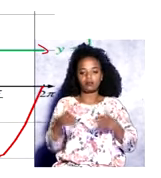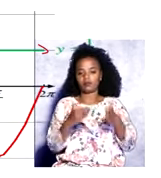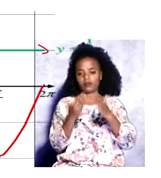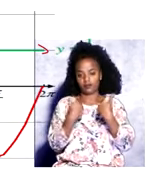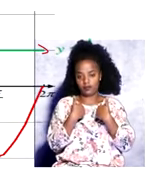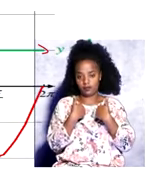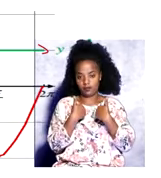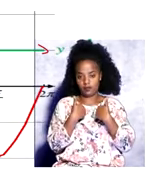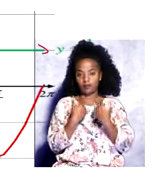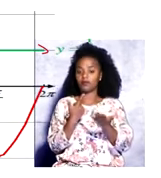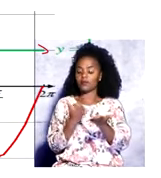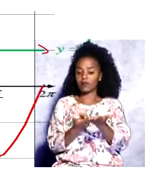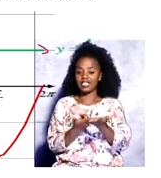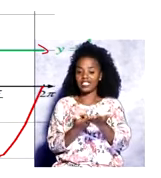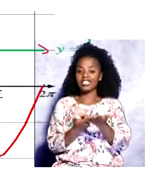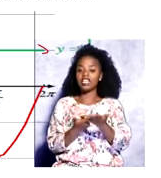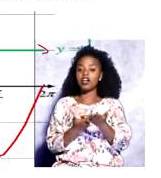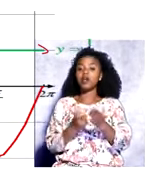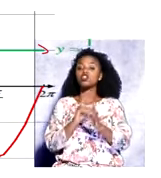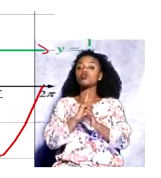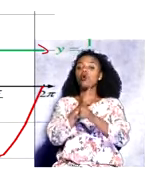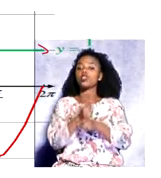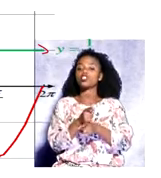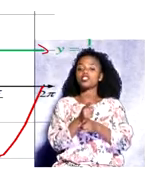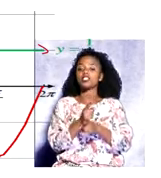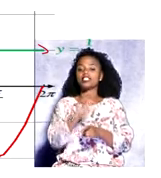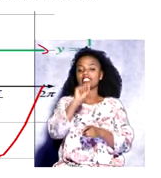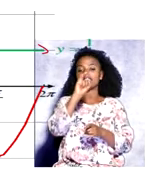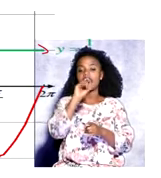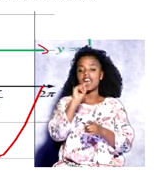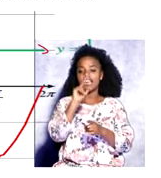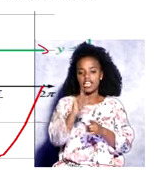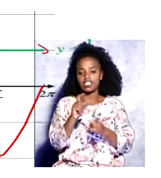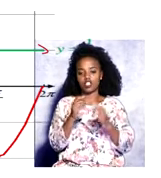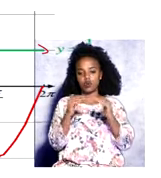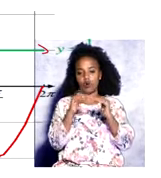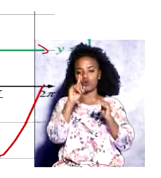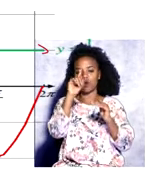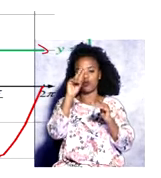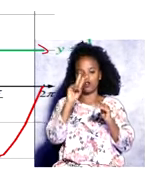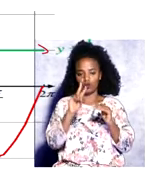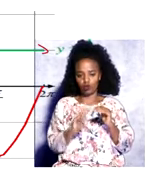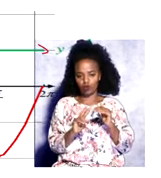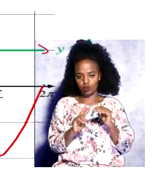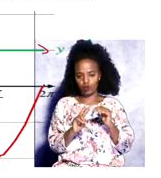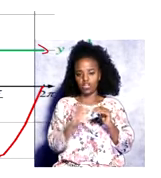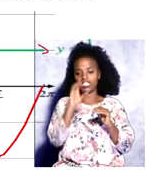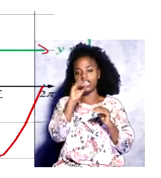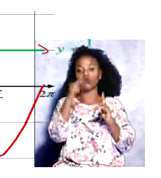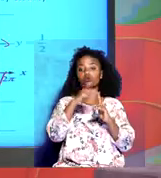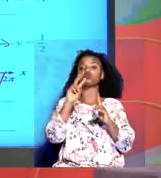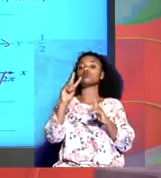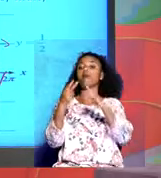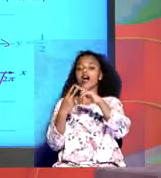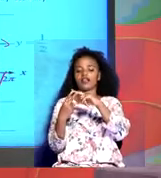that. These two are particular solutions for sine x equals to 1 over 2 on this interval from 0 to 2